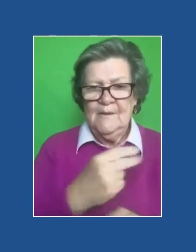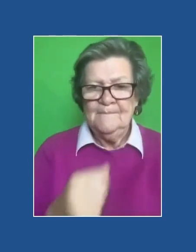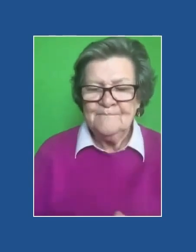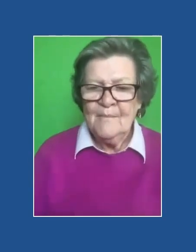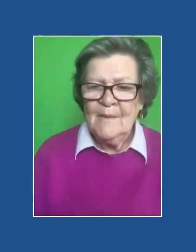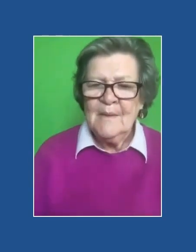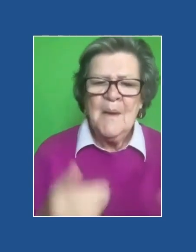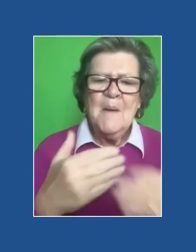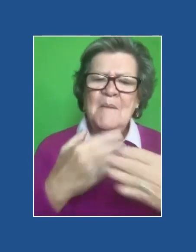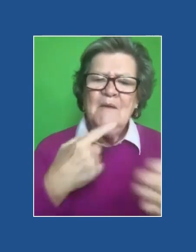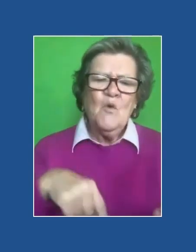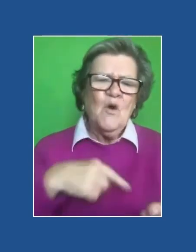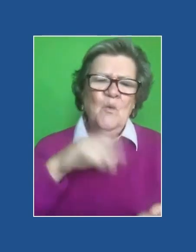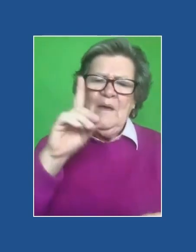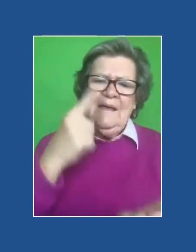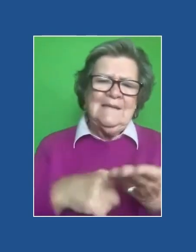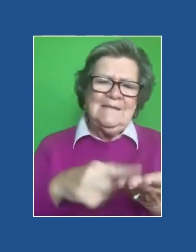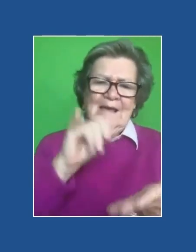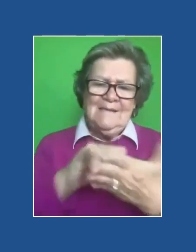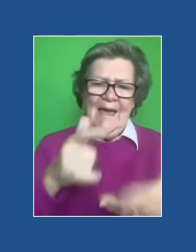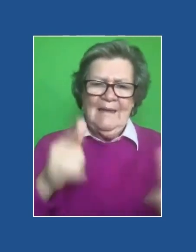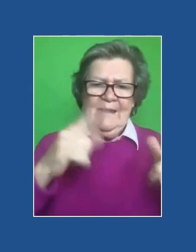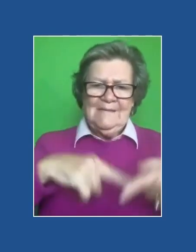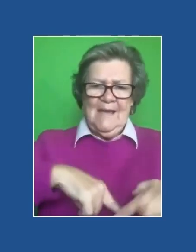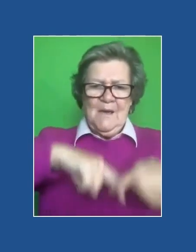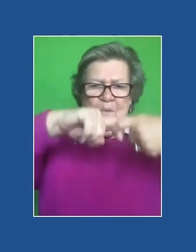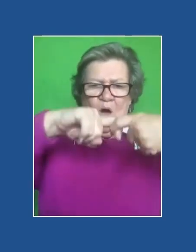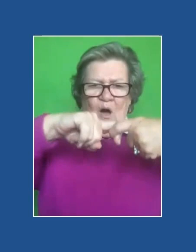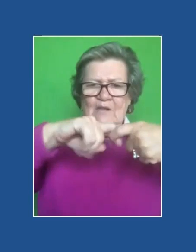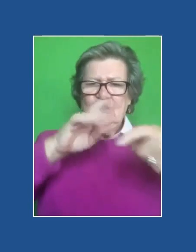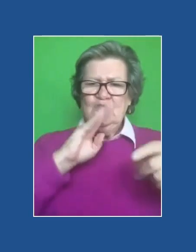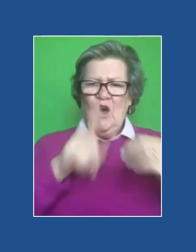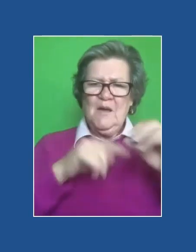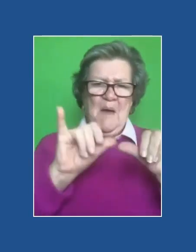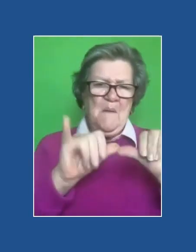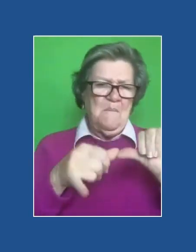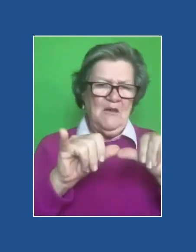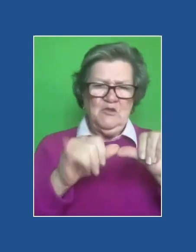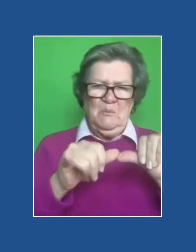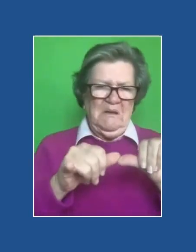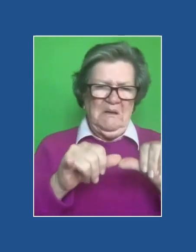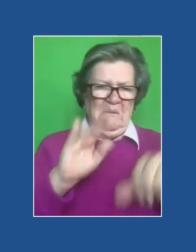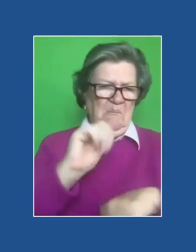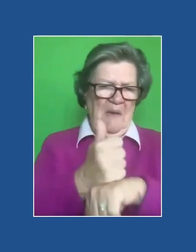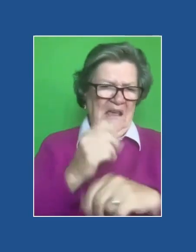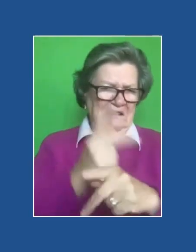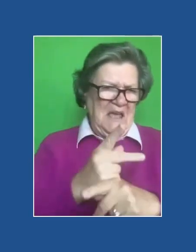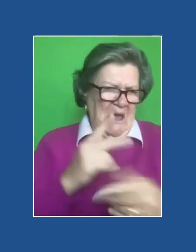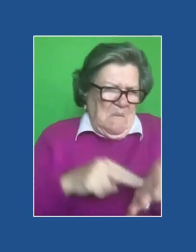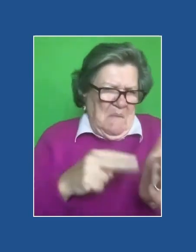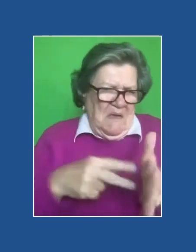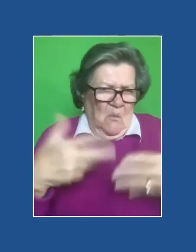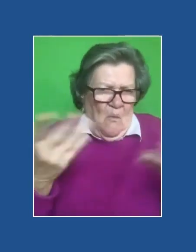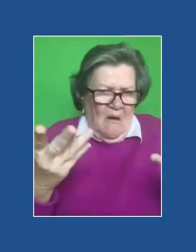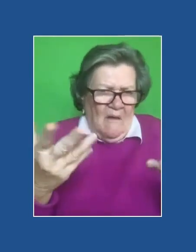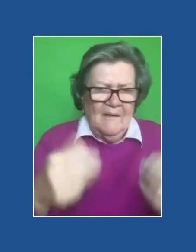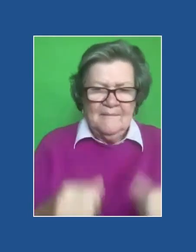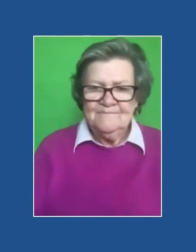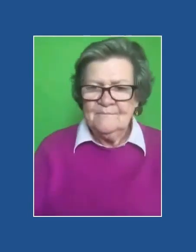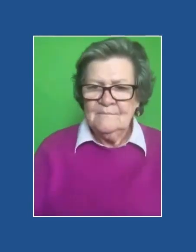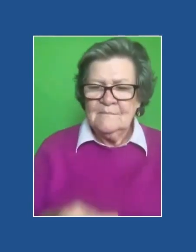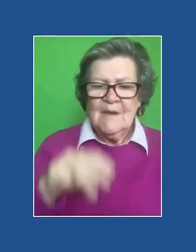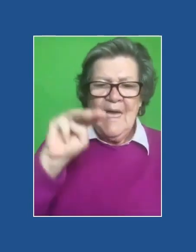Before we go into that though, let's take a pause and talk a little bit about what measurement-based care is. So measurement-based care, or